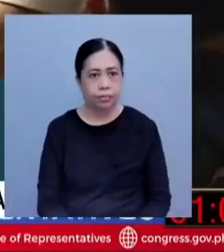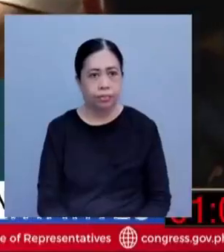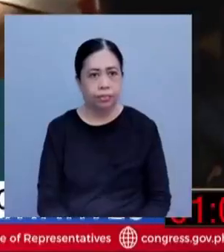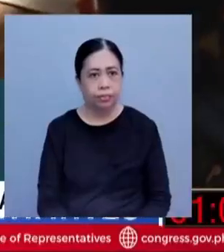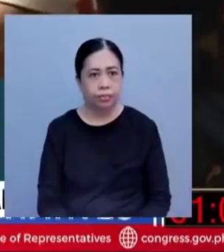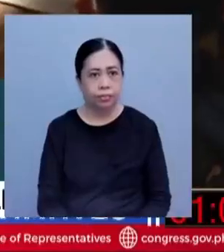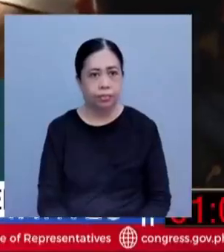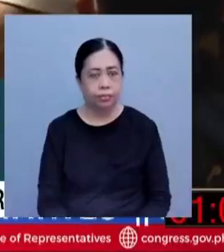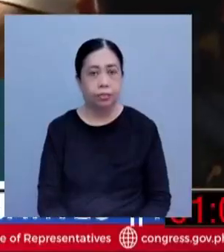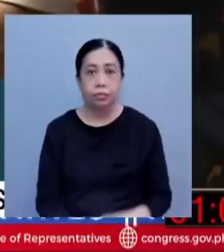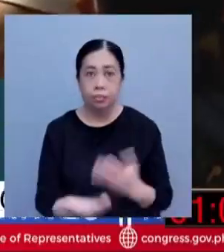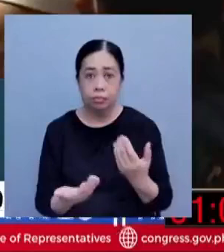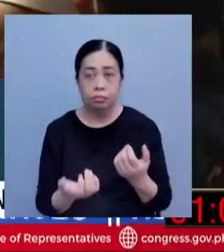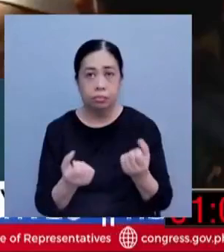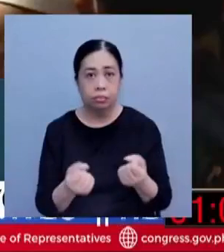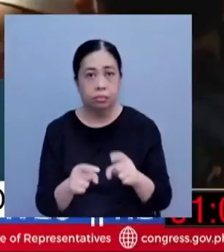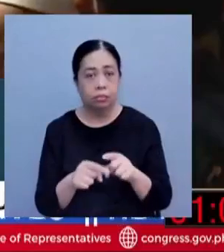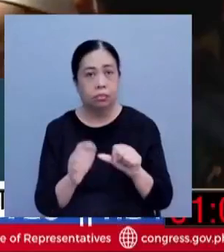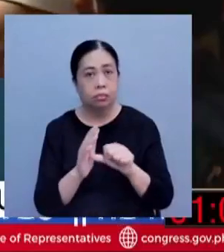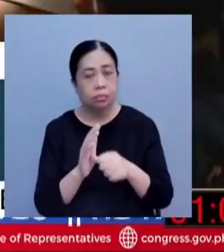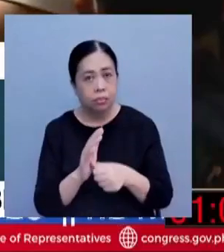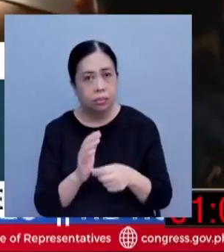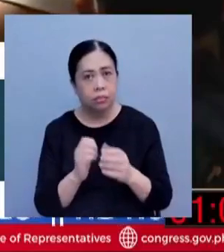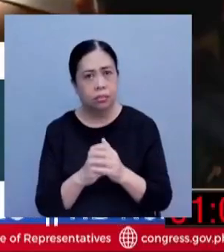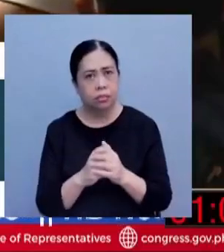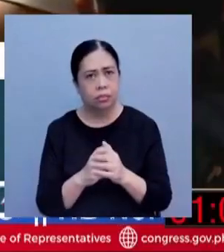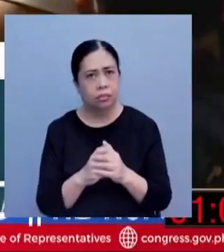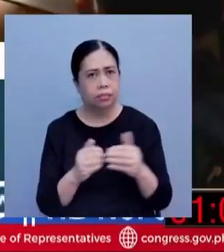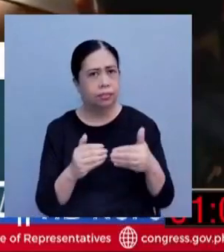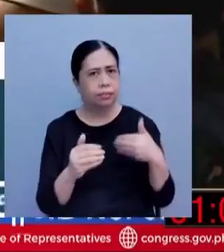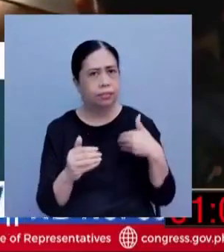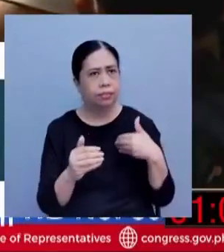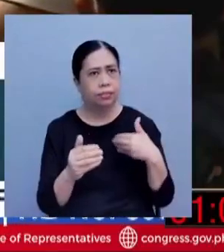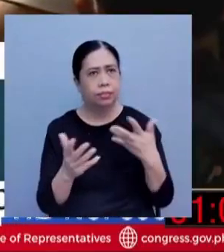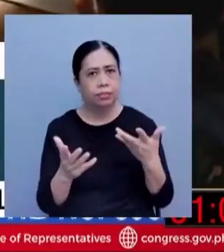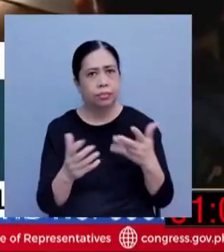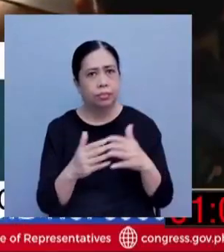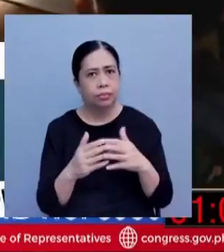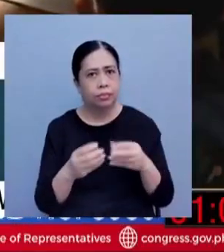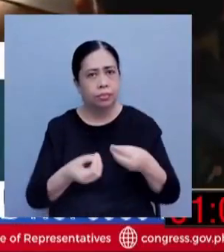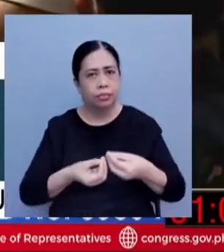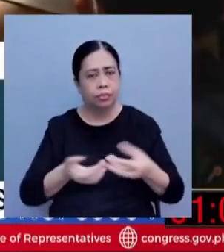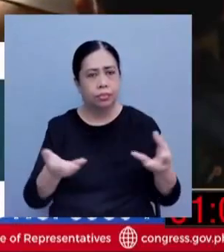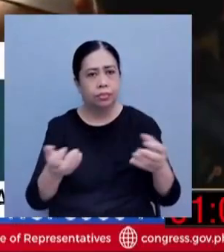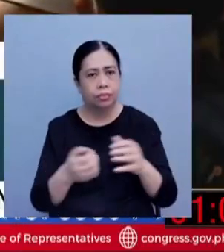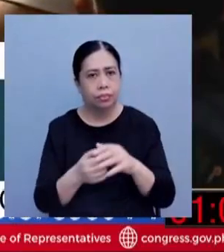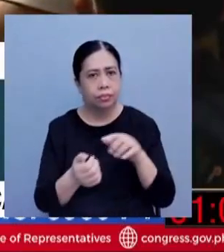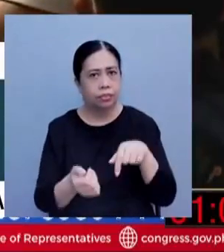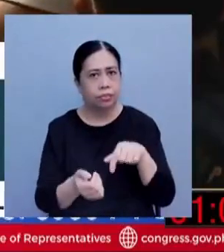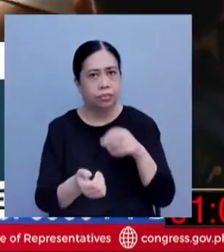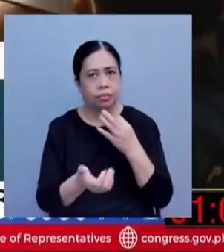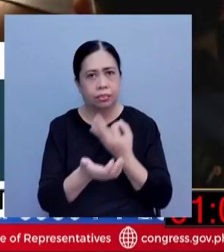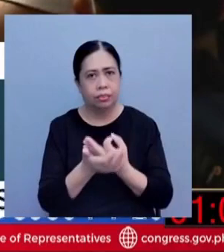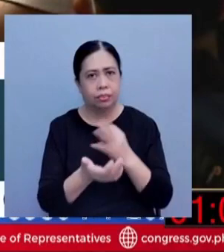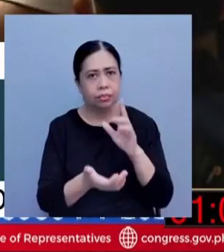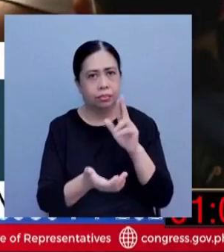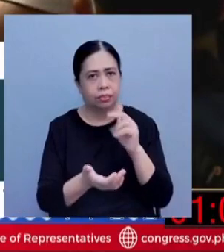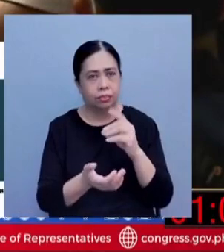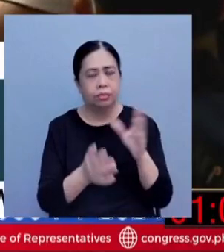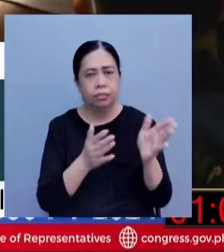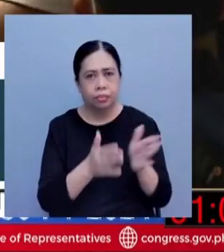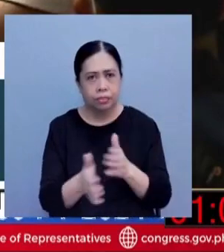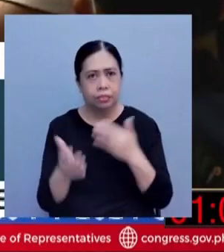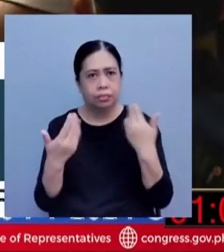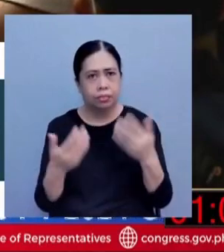If I may also emphasize that prior to the release of this fund, plans were already